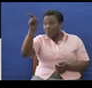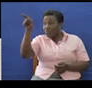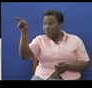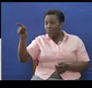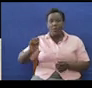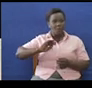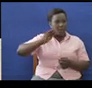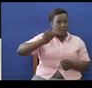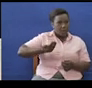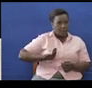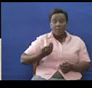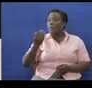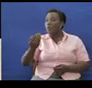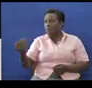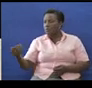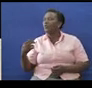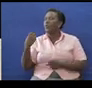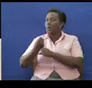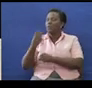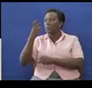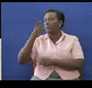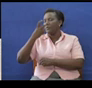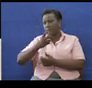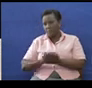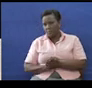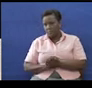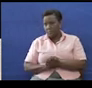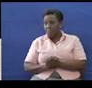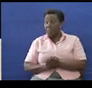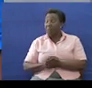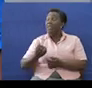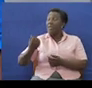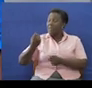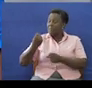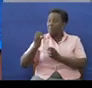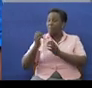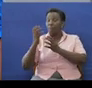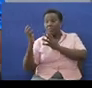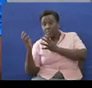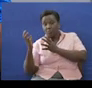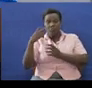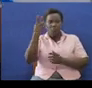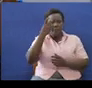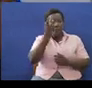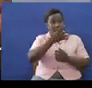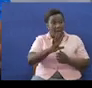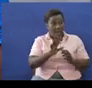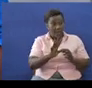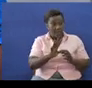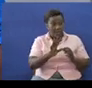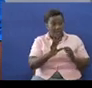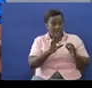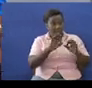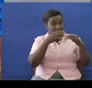areas are women and children. I can say that the burden of fetching